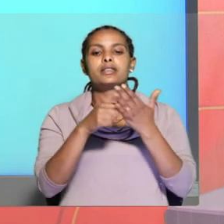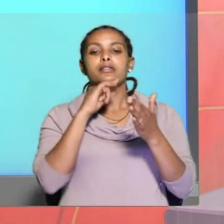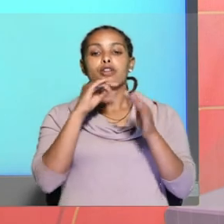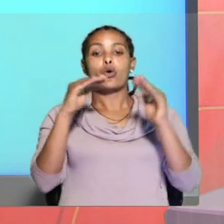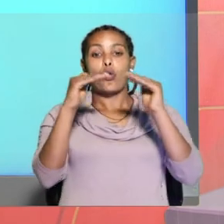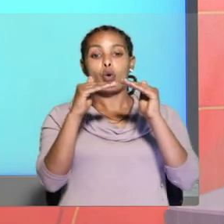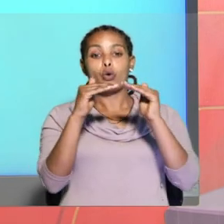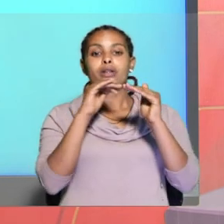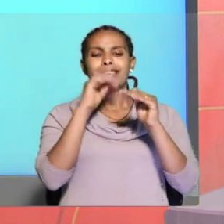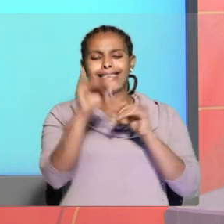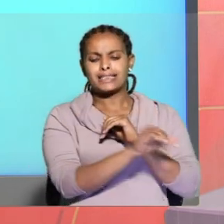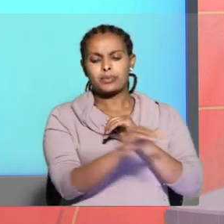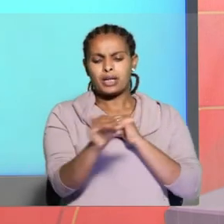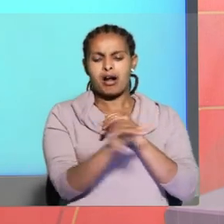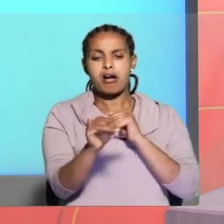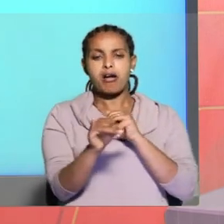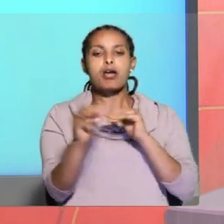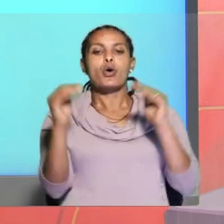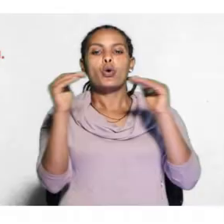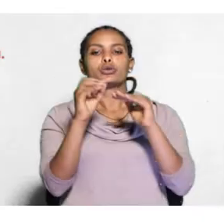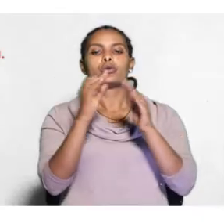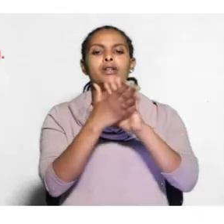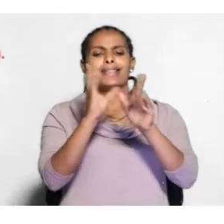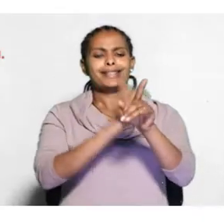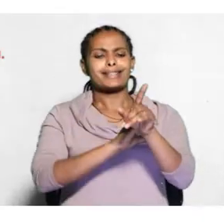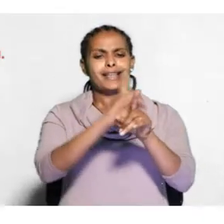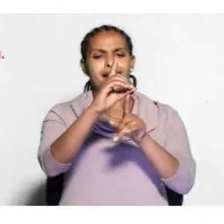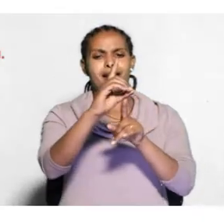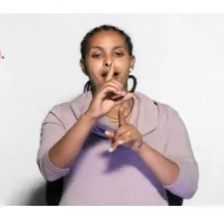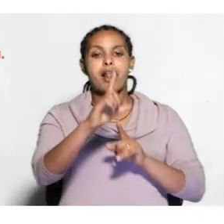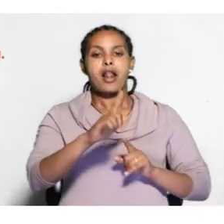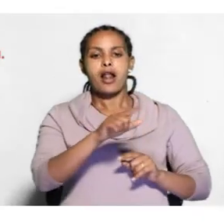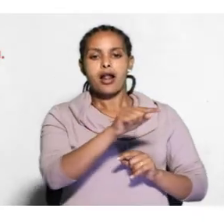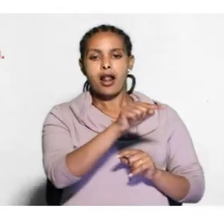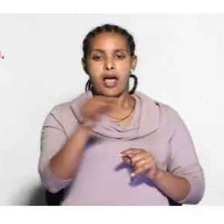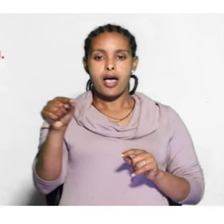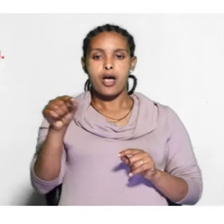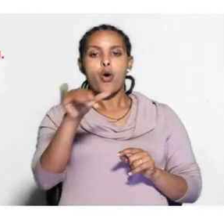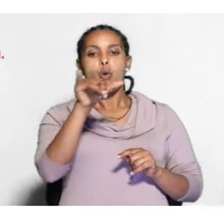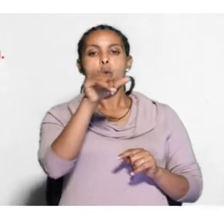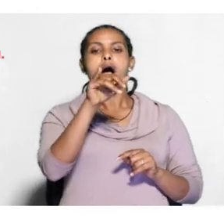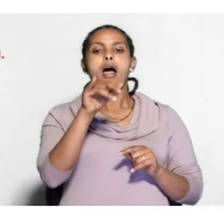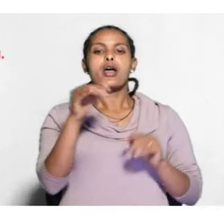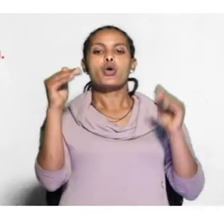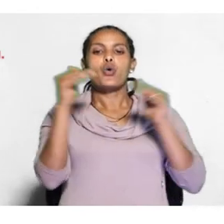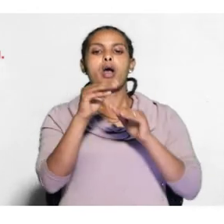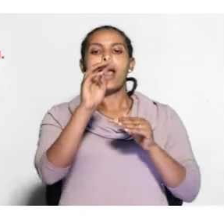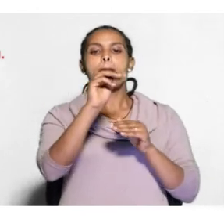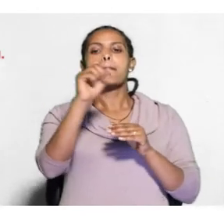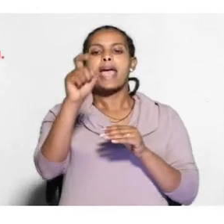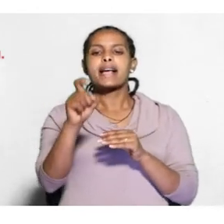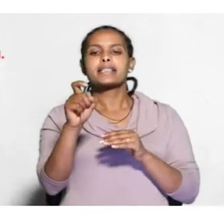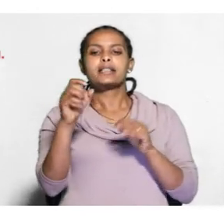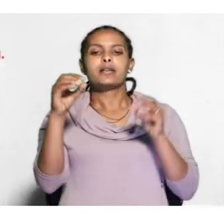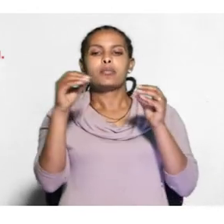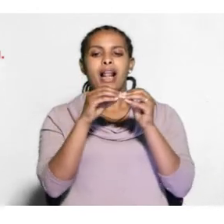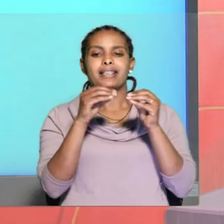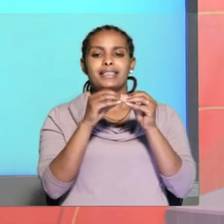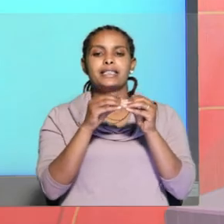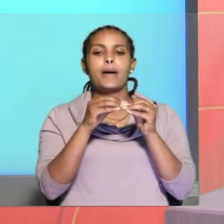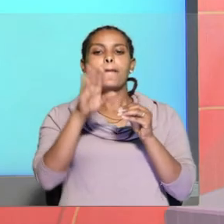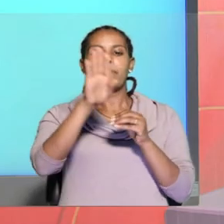equation is similar to equation of a straight line which is one equal m x plus